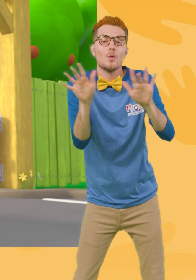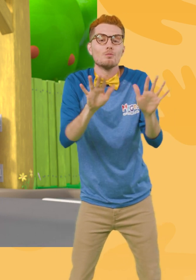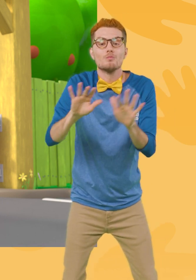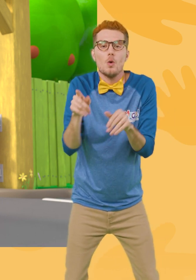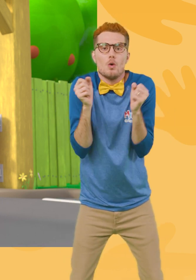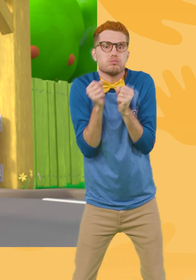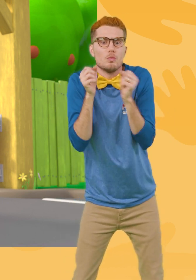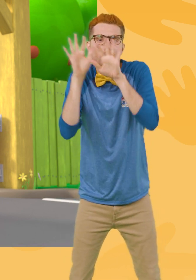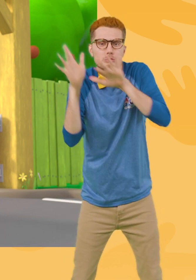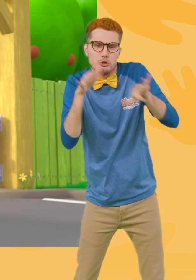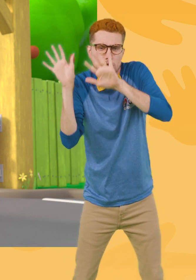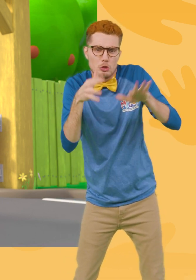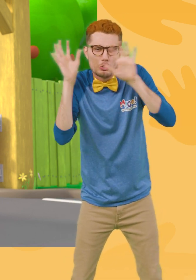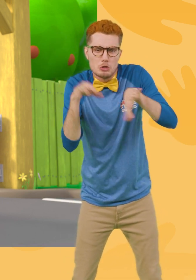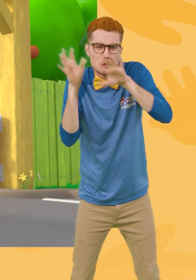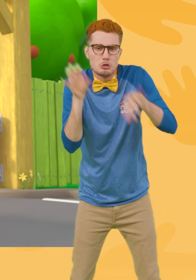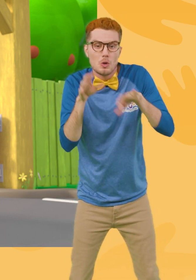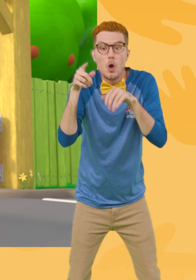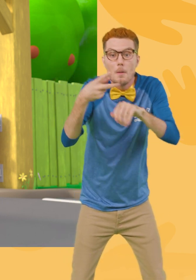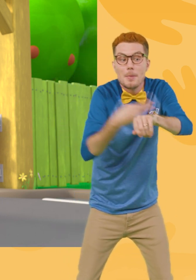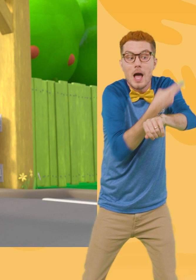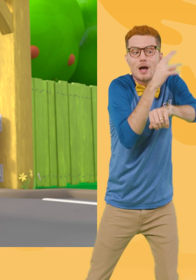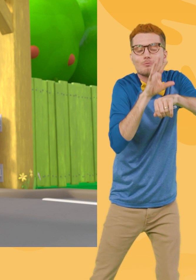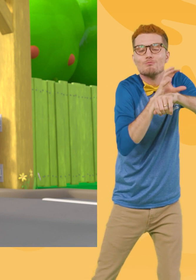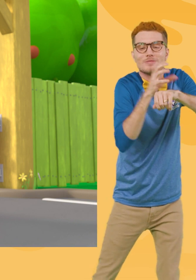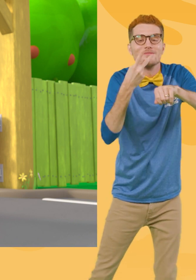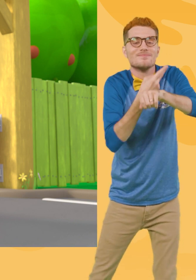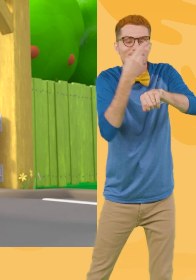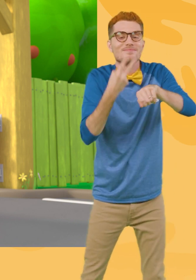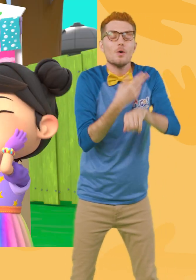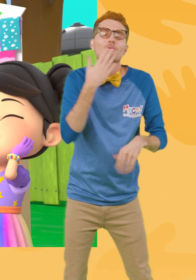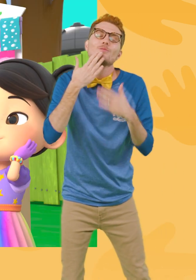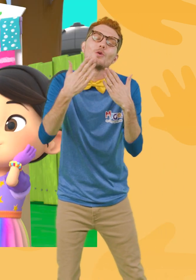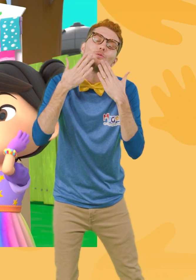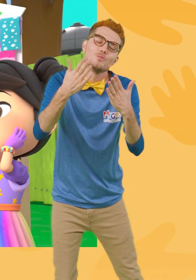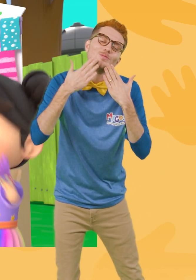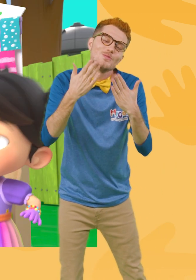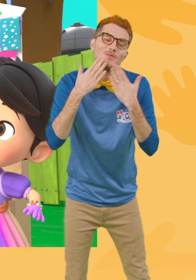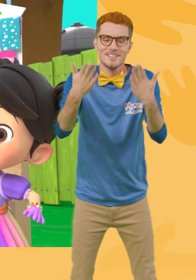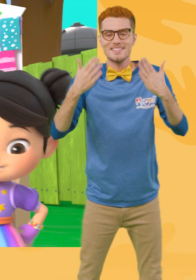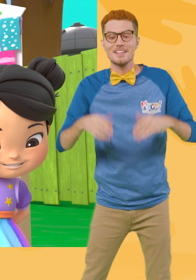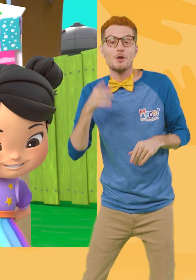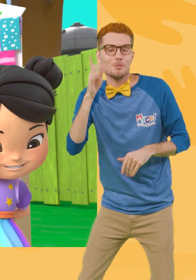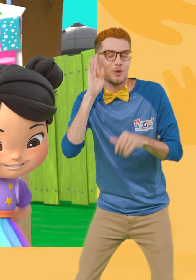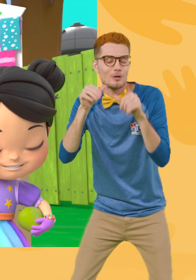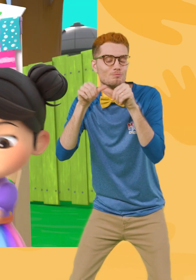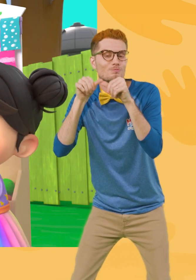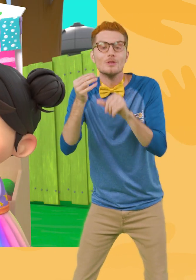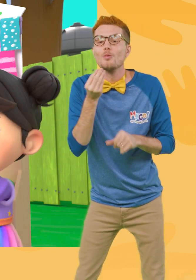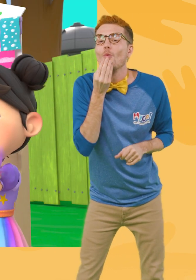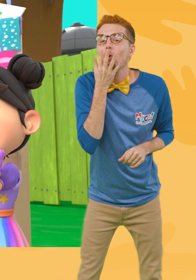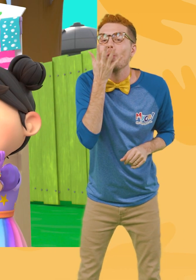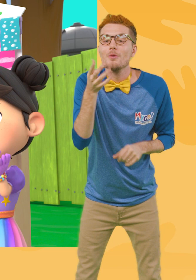snow, wear them in a storm. Baa Baa Woolly Sheep, thank you very much. You will